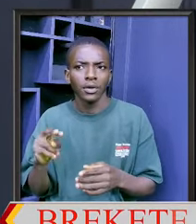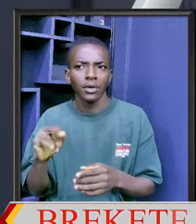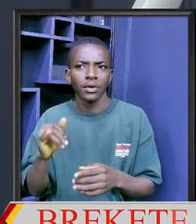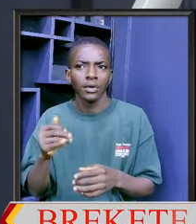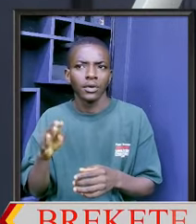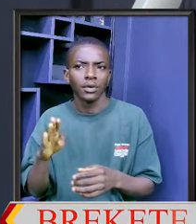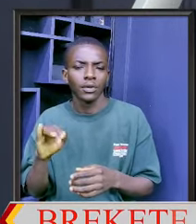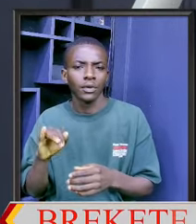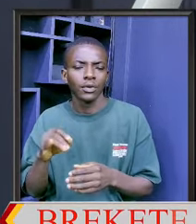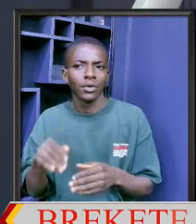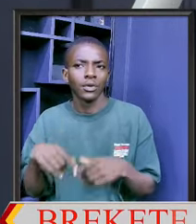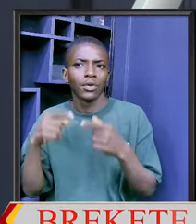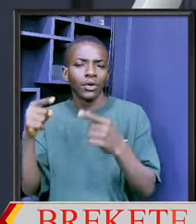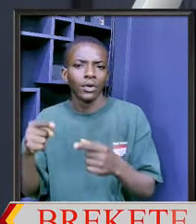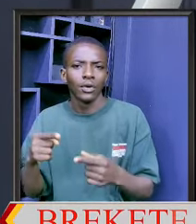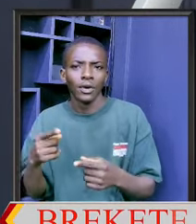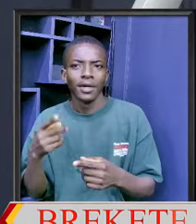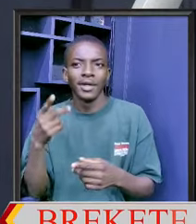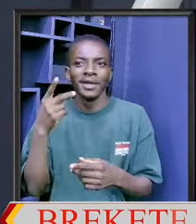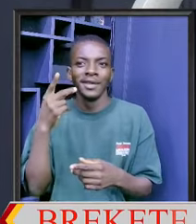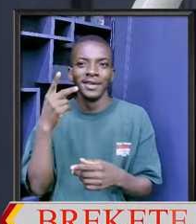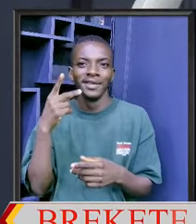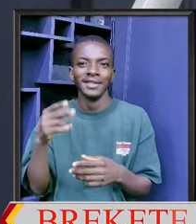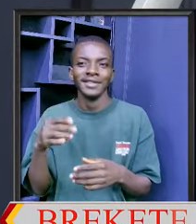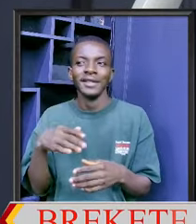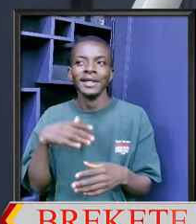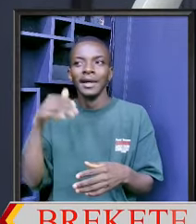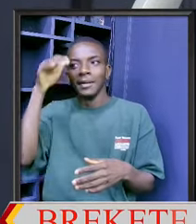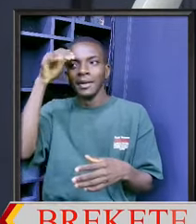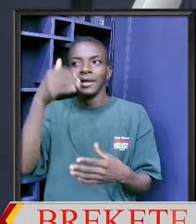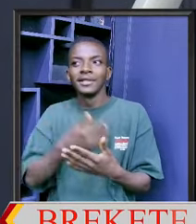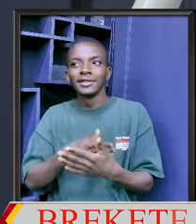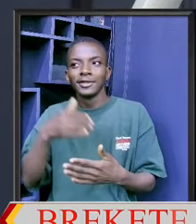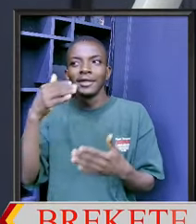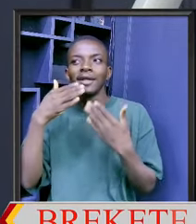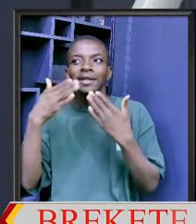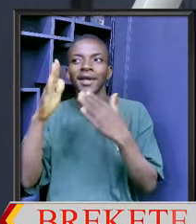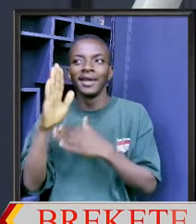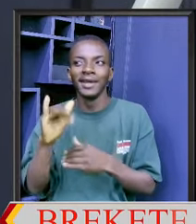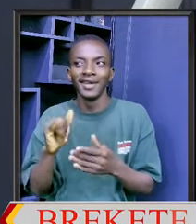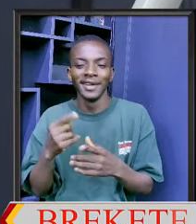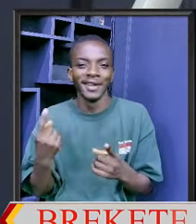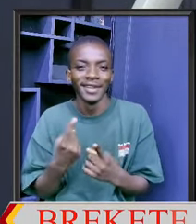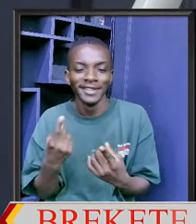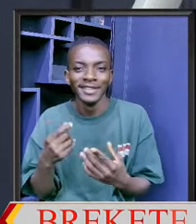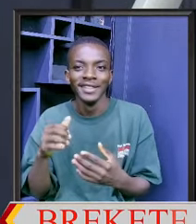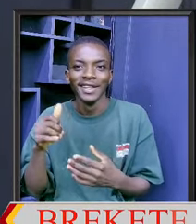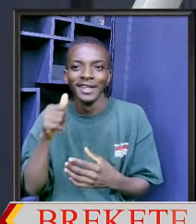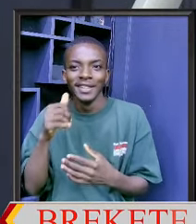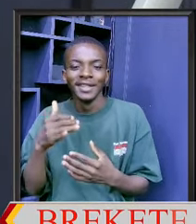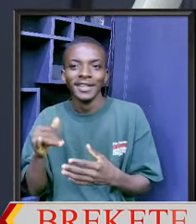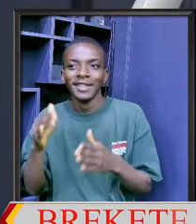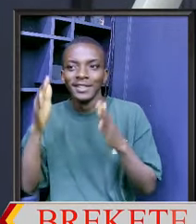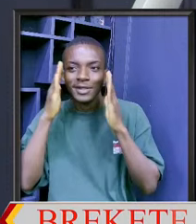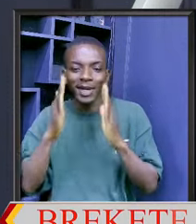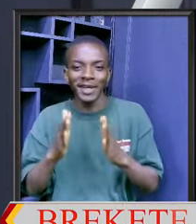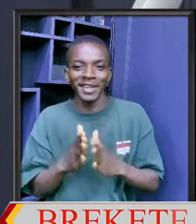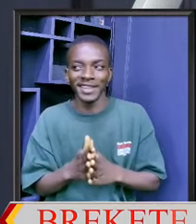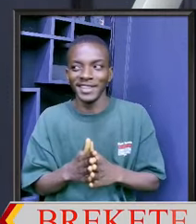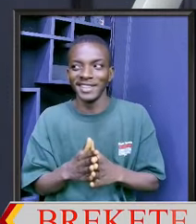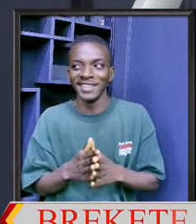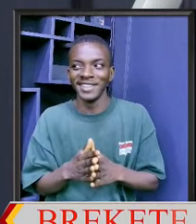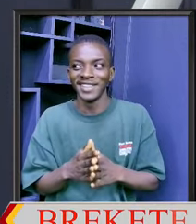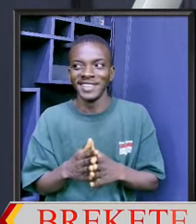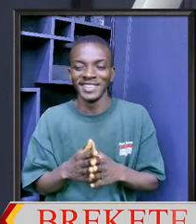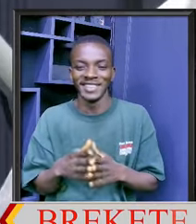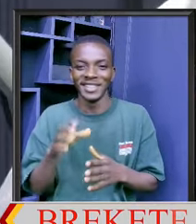Nollywood, don't they deceive you? You go, can't go. They go, call, oh, my son, thank God. Now only girls I born. My friend, concentrate.